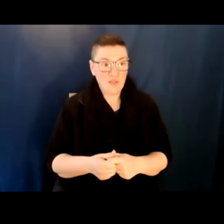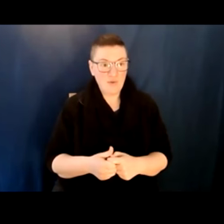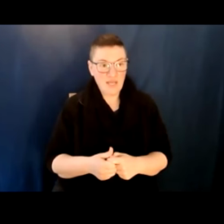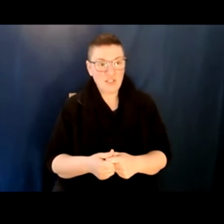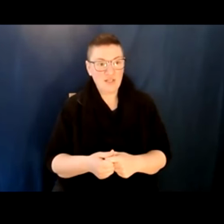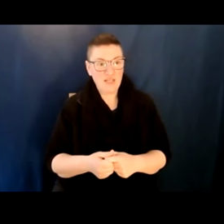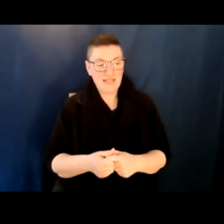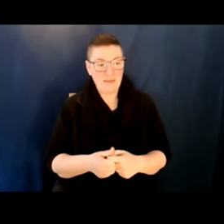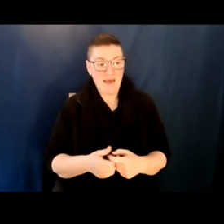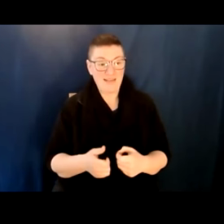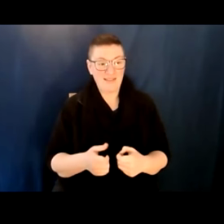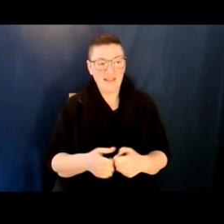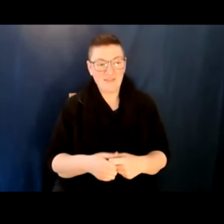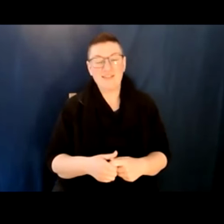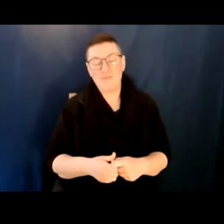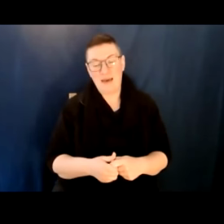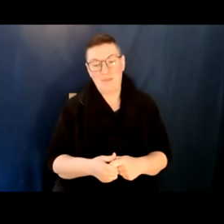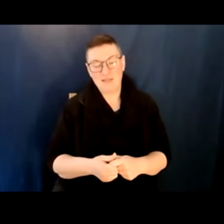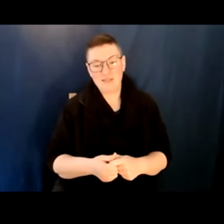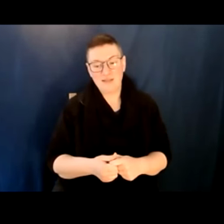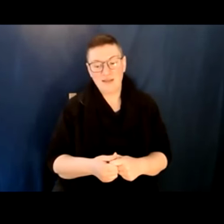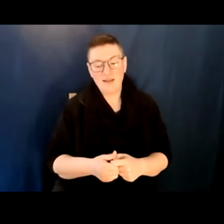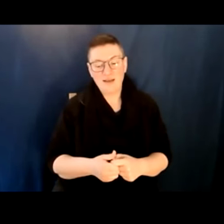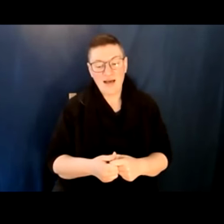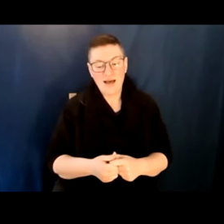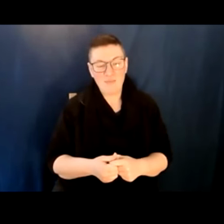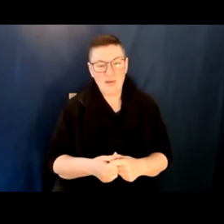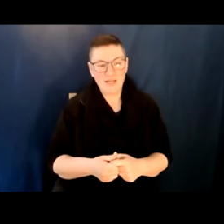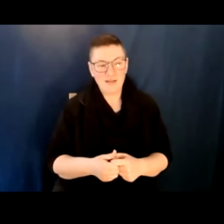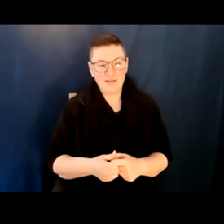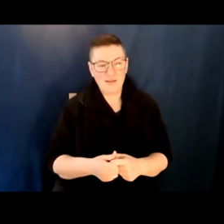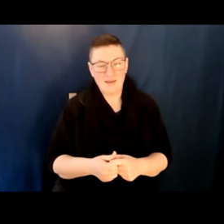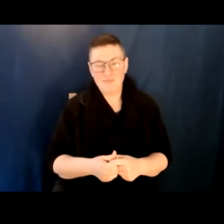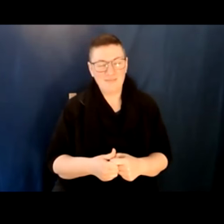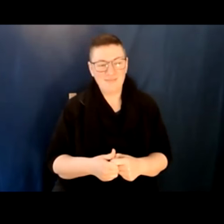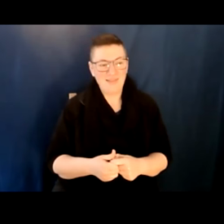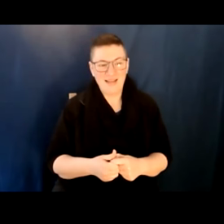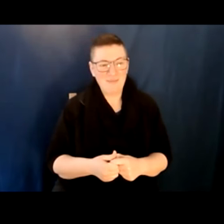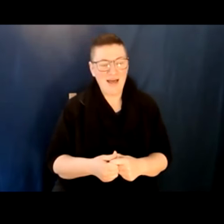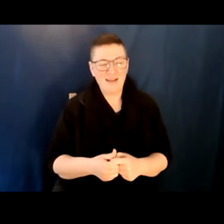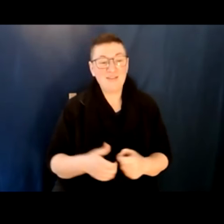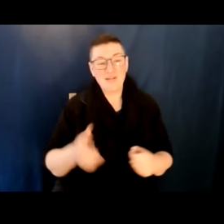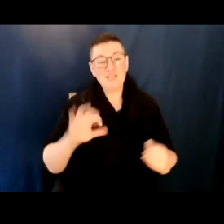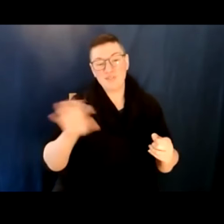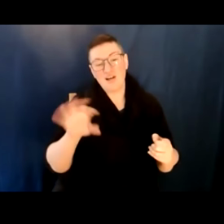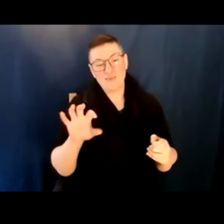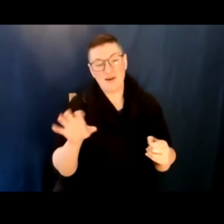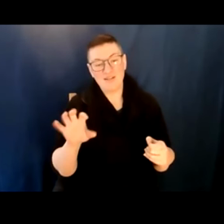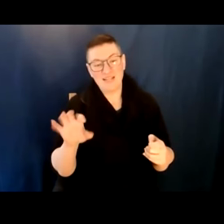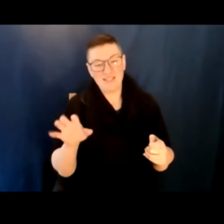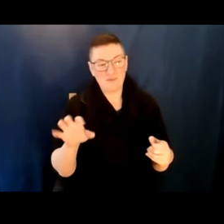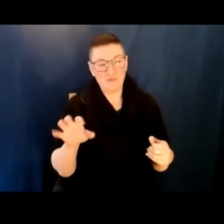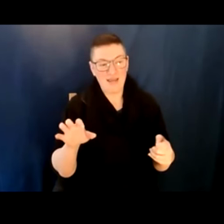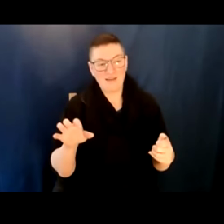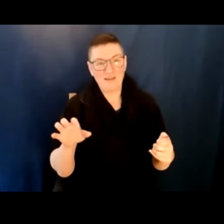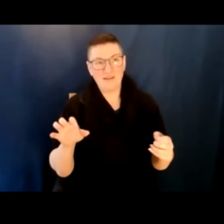So the location ESM has 11 submappings, but I'm not, so in each one talks about a